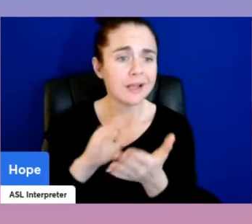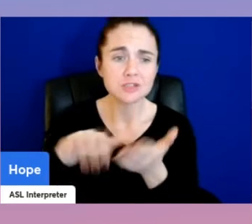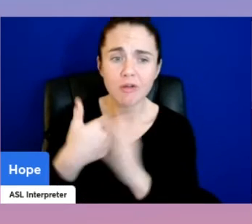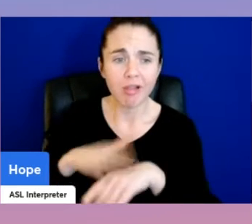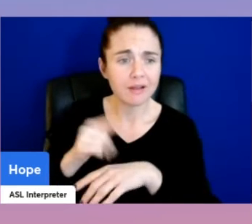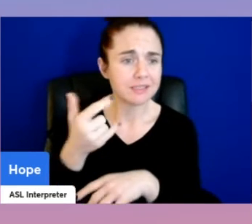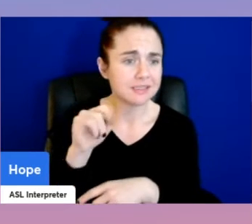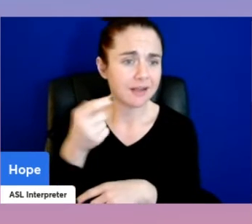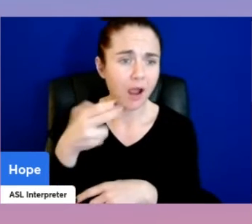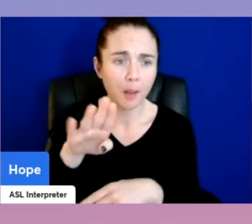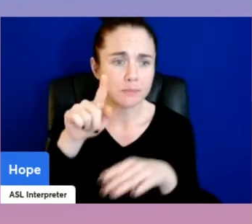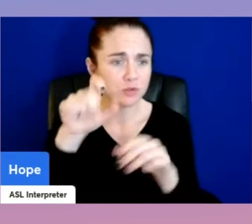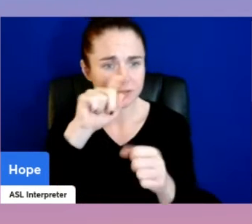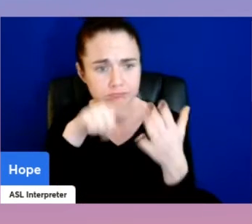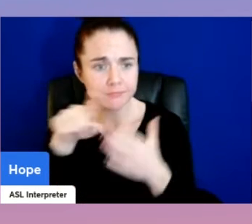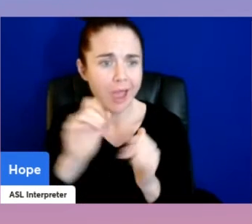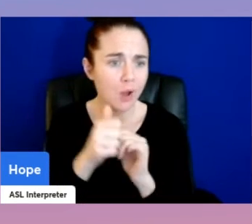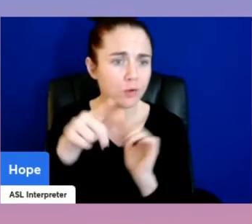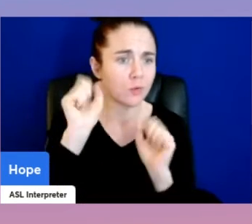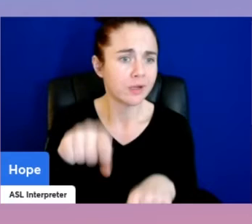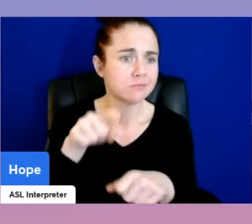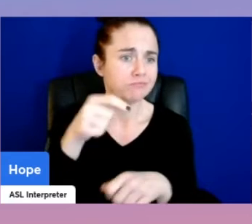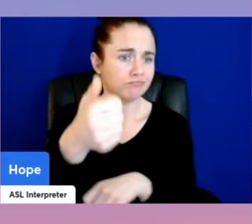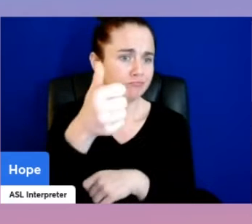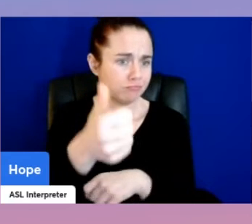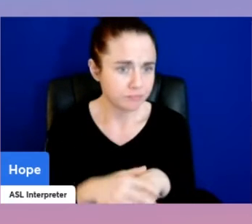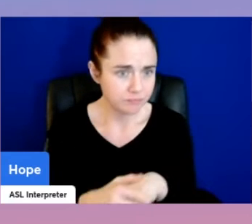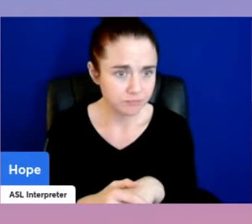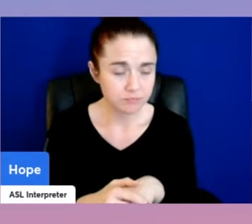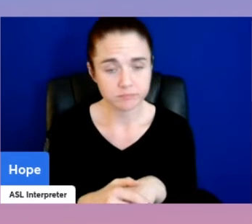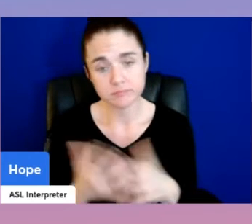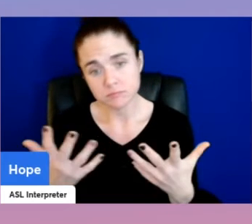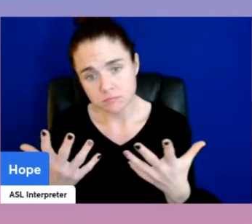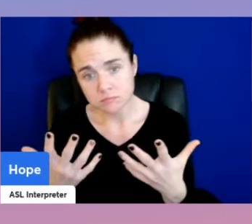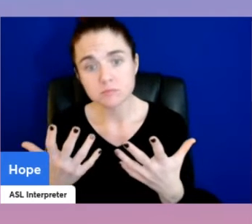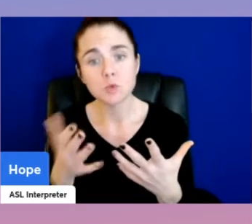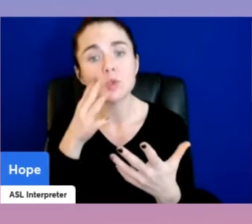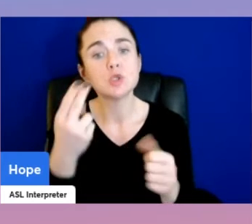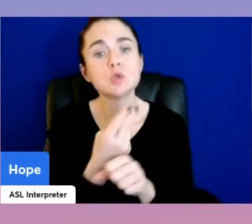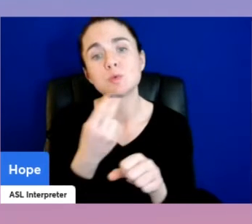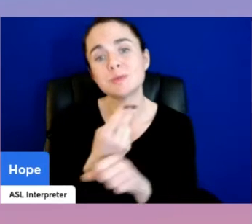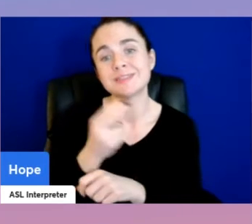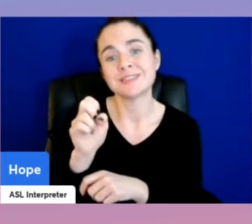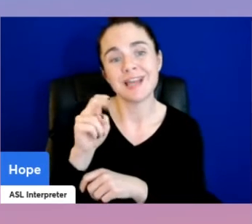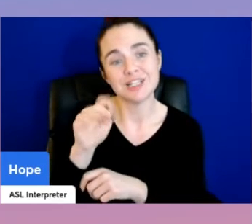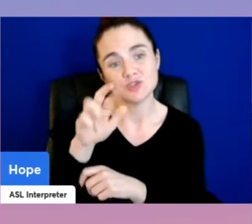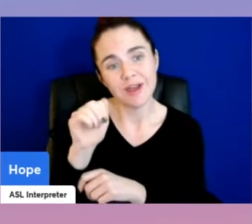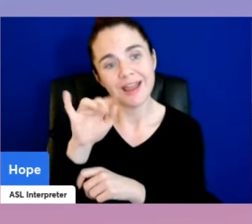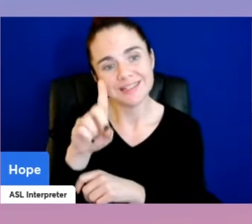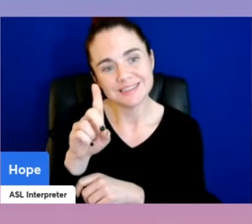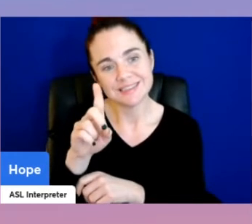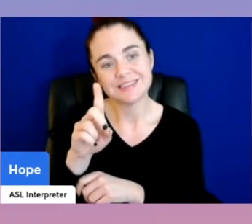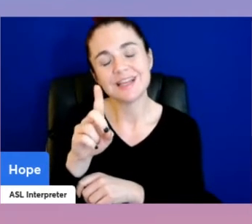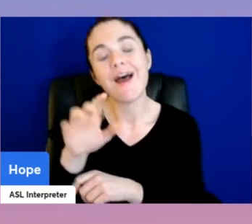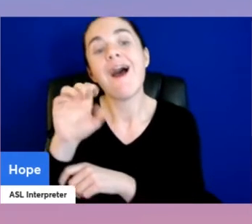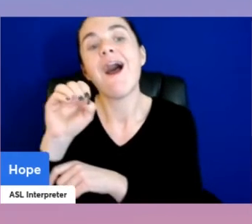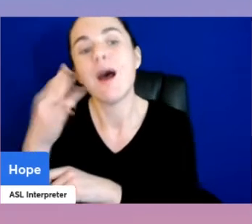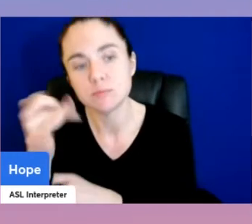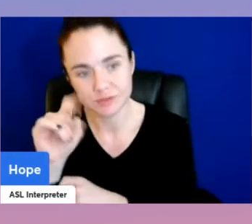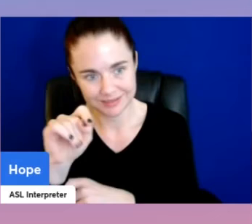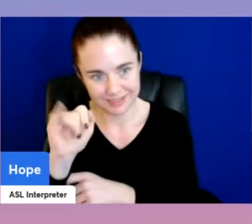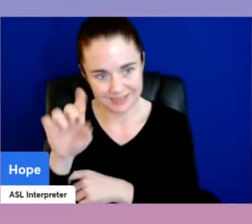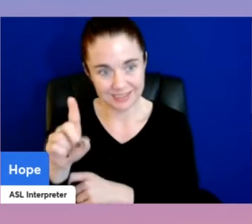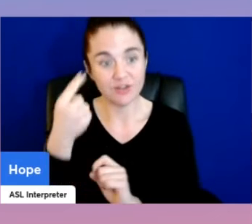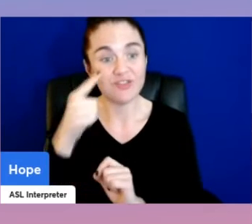how to do that for yourself. But basically, you're going to be using an Entra ID object ID for an Entra